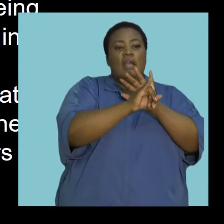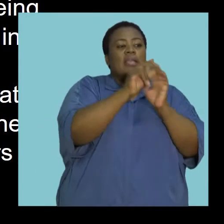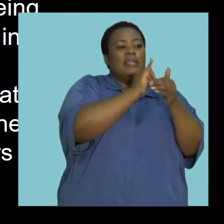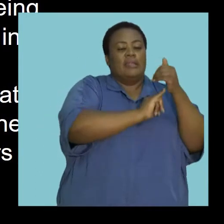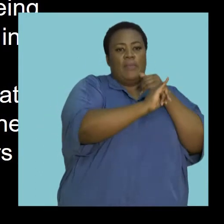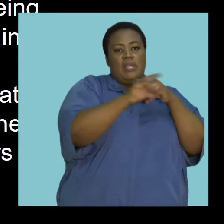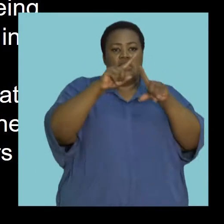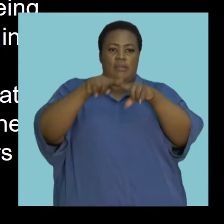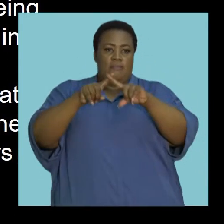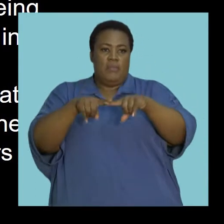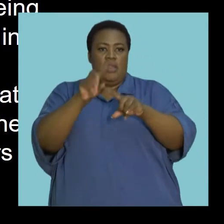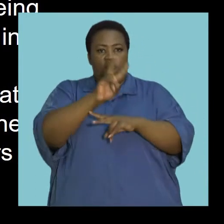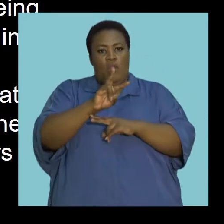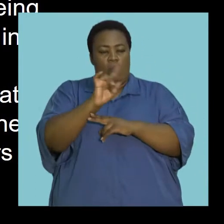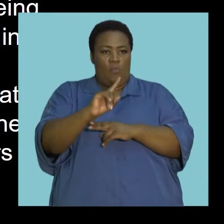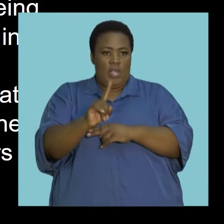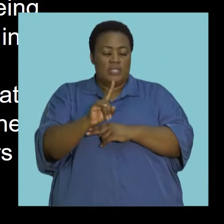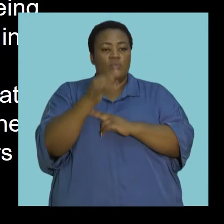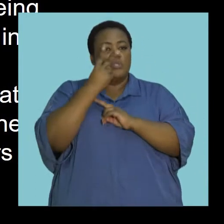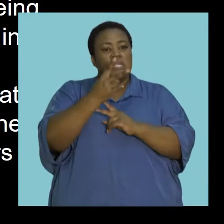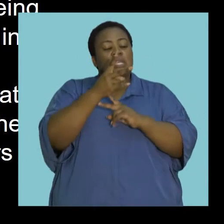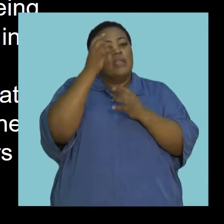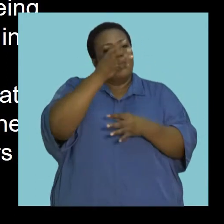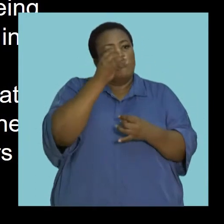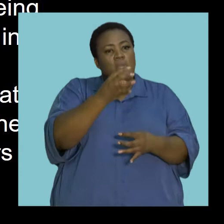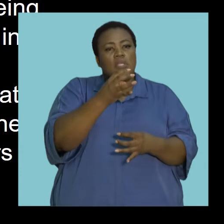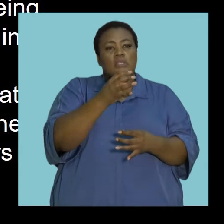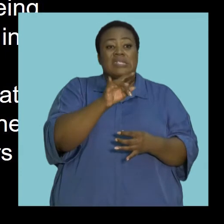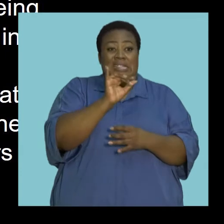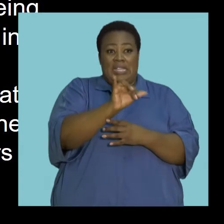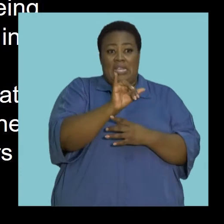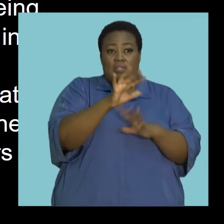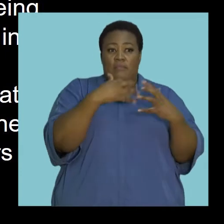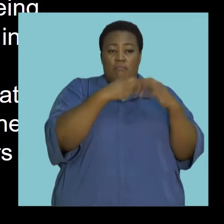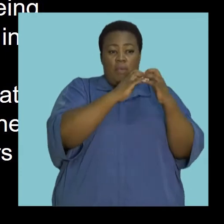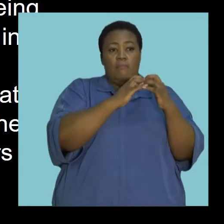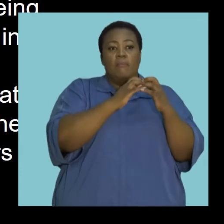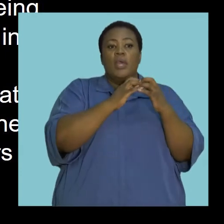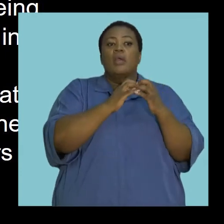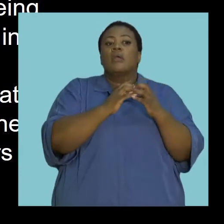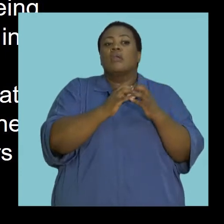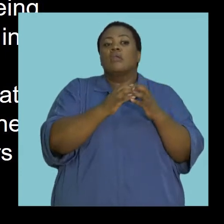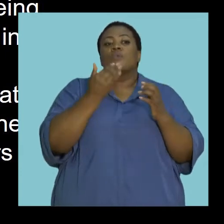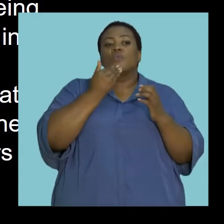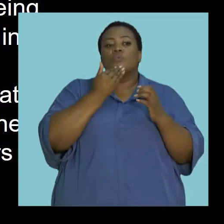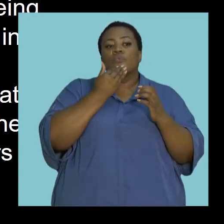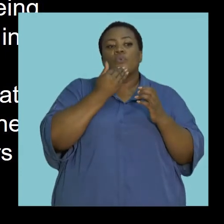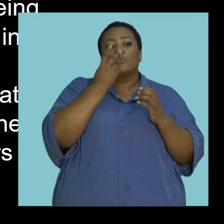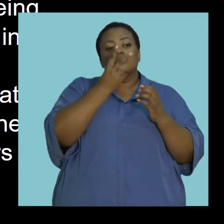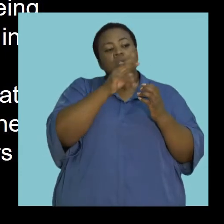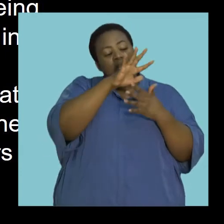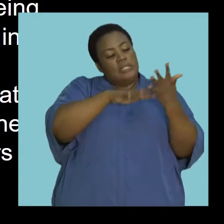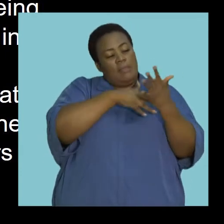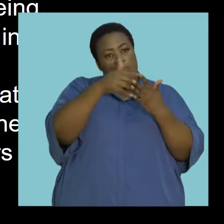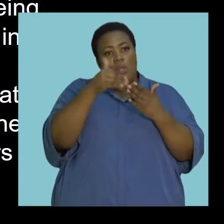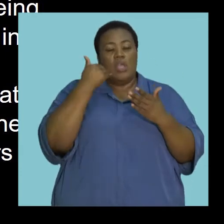the independent variable is. And we look at the information, and that's established by usually looking at the table. So if